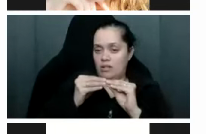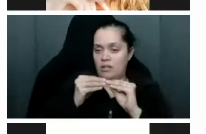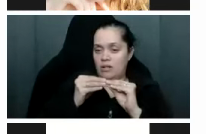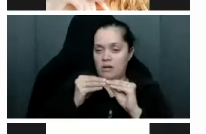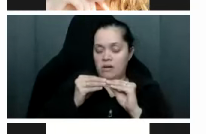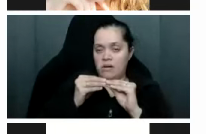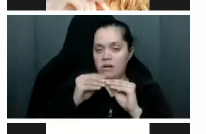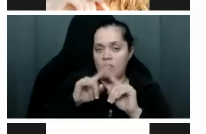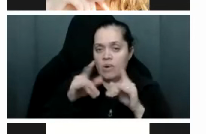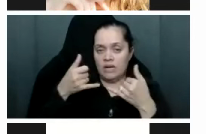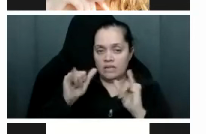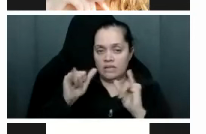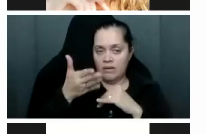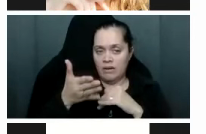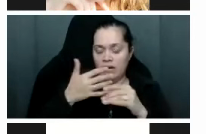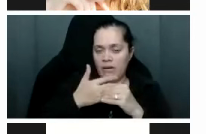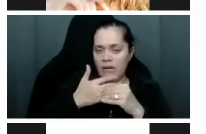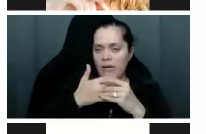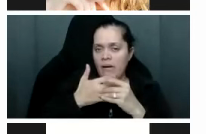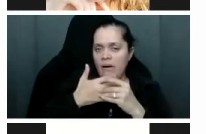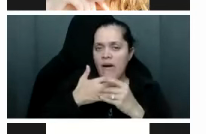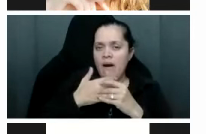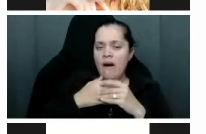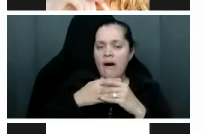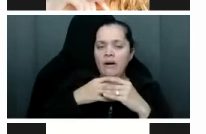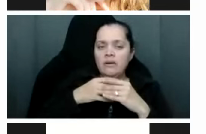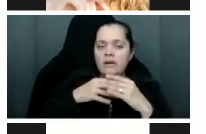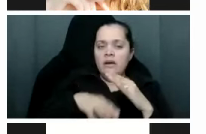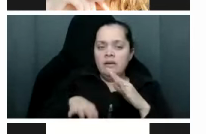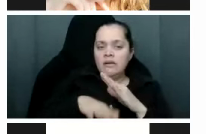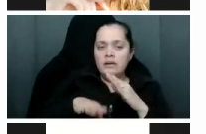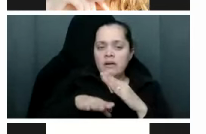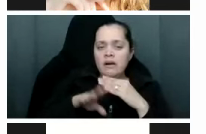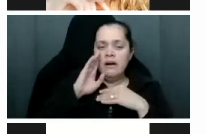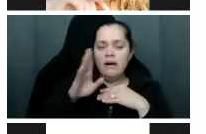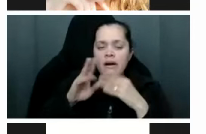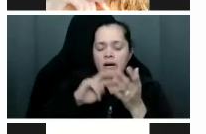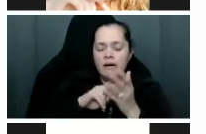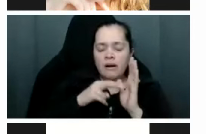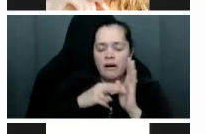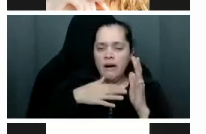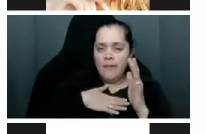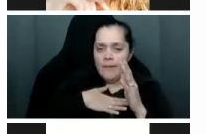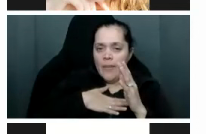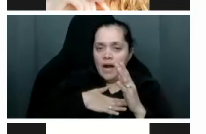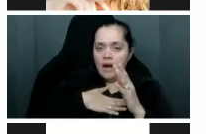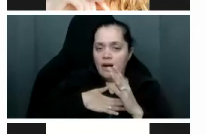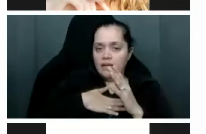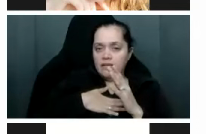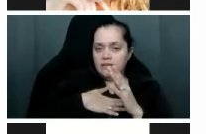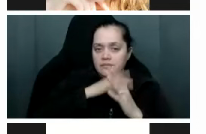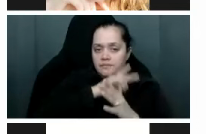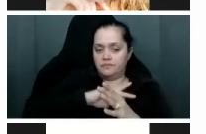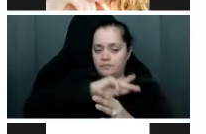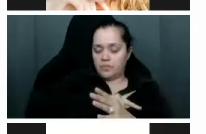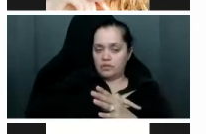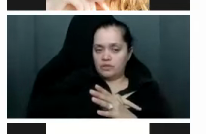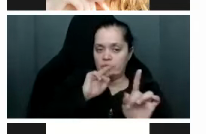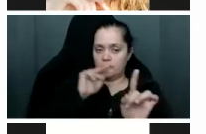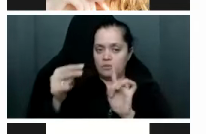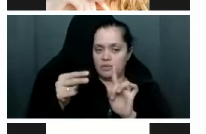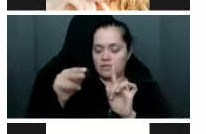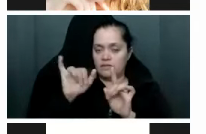but are still there. And basically, it will be my impression of you as a student.